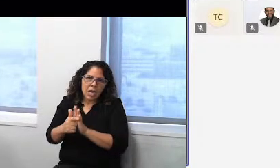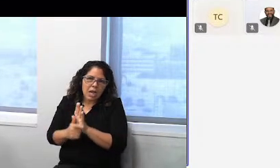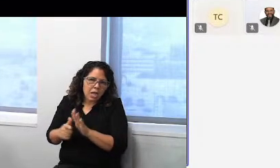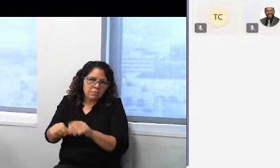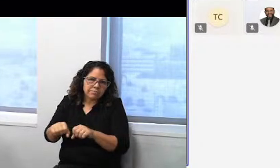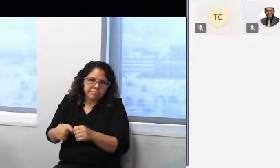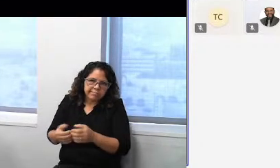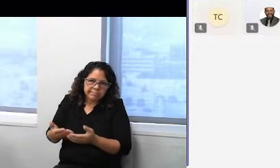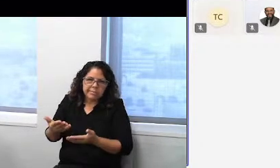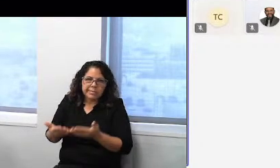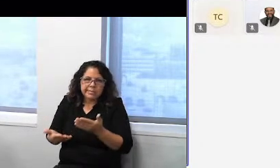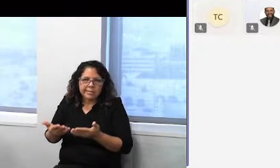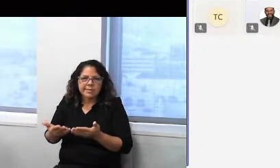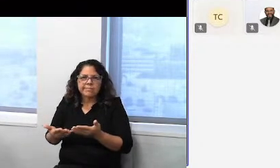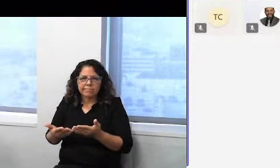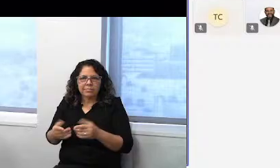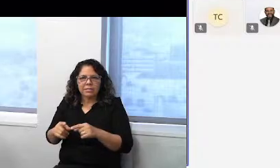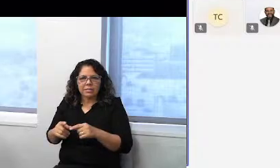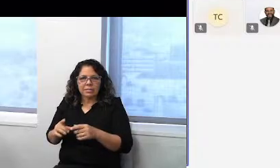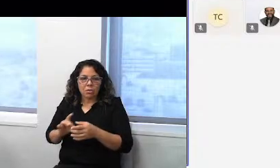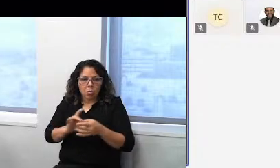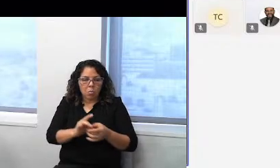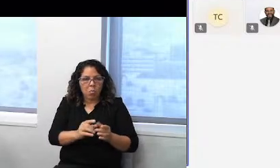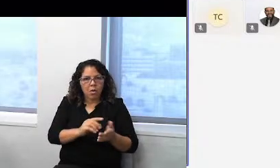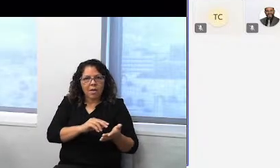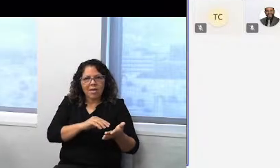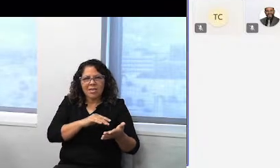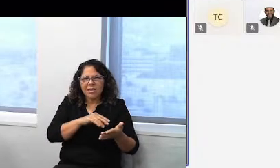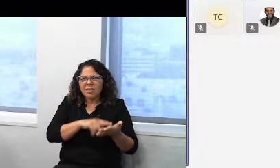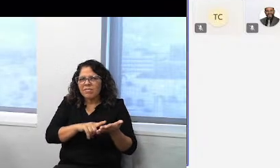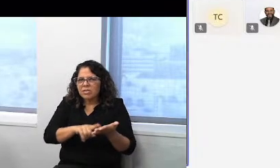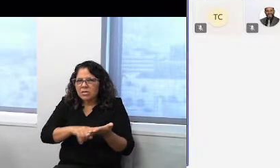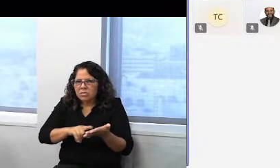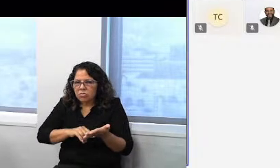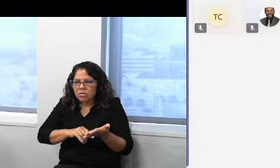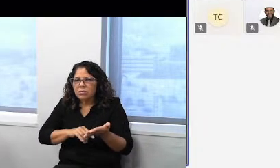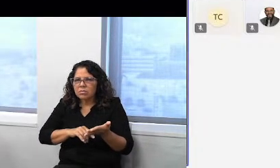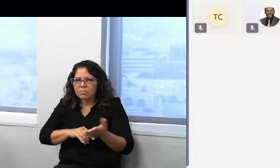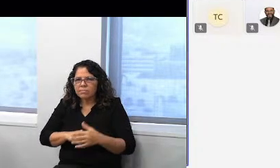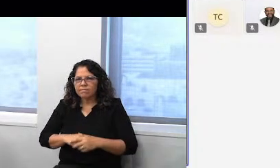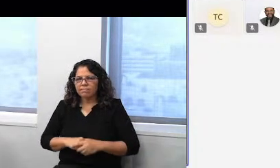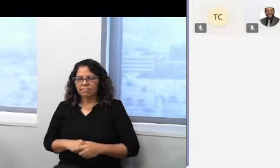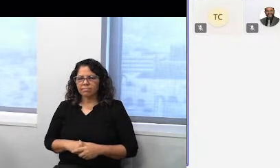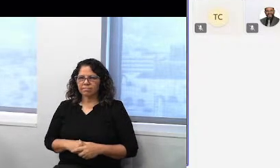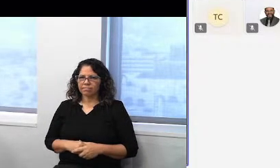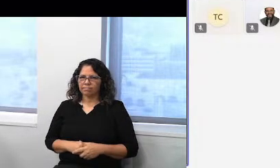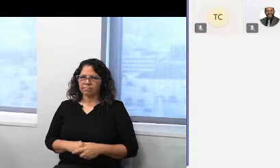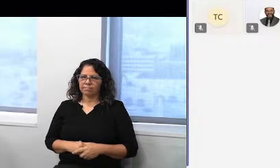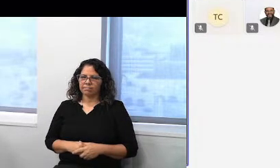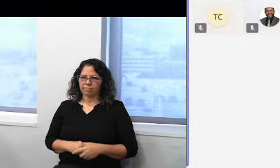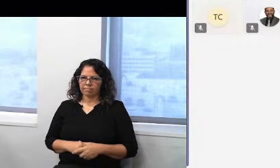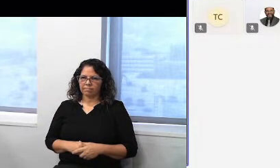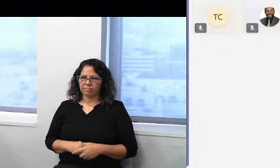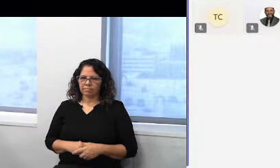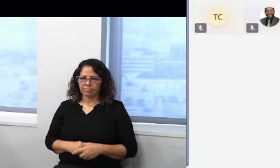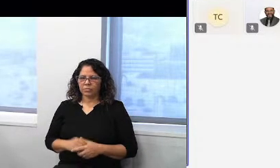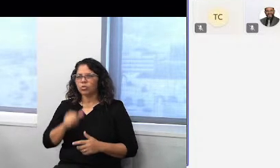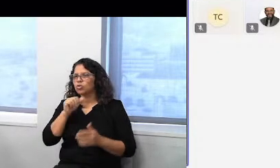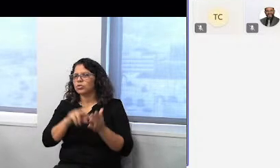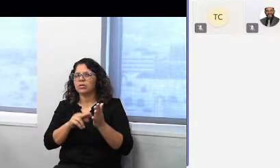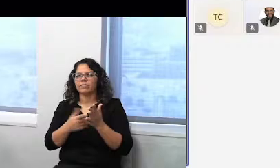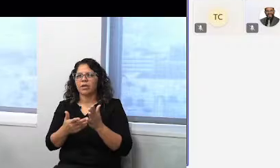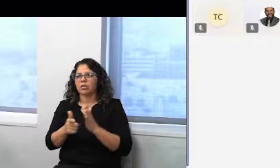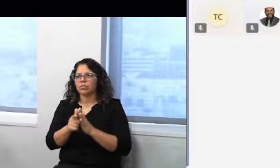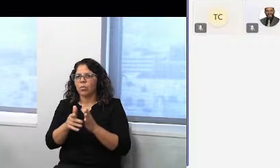for the folks that are here that are in the legal side. So we analyze whether or not those limits are being